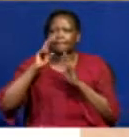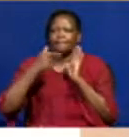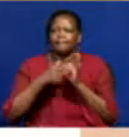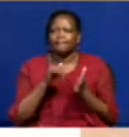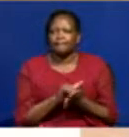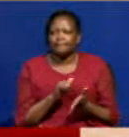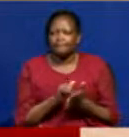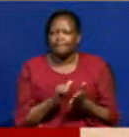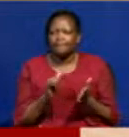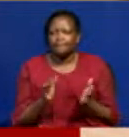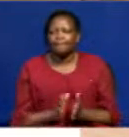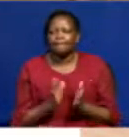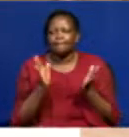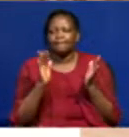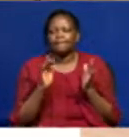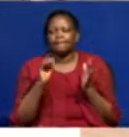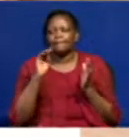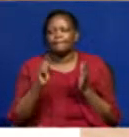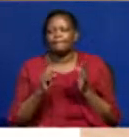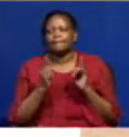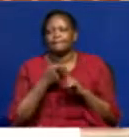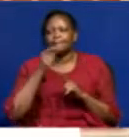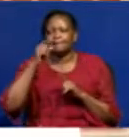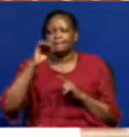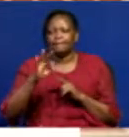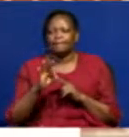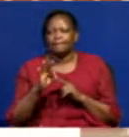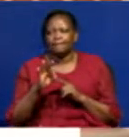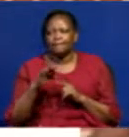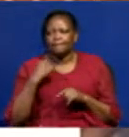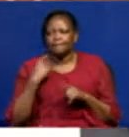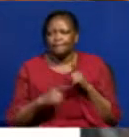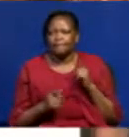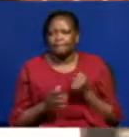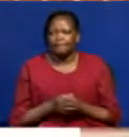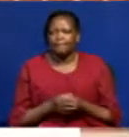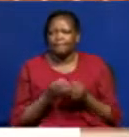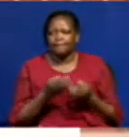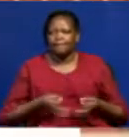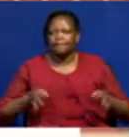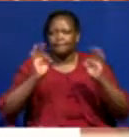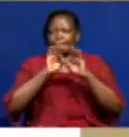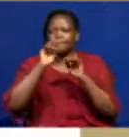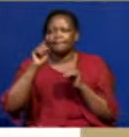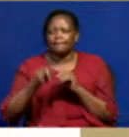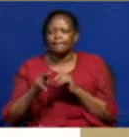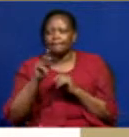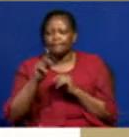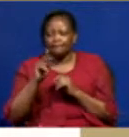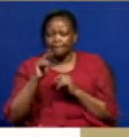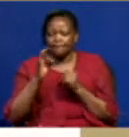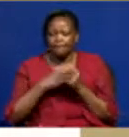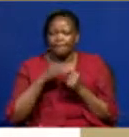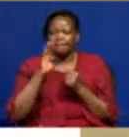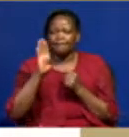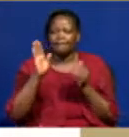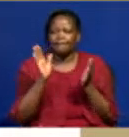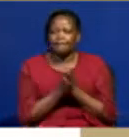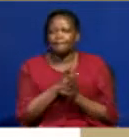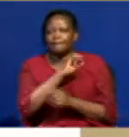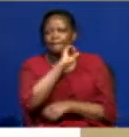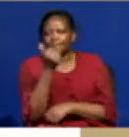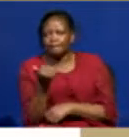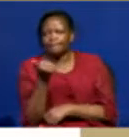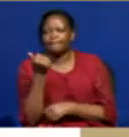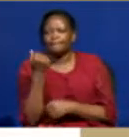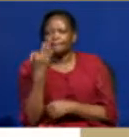that general liability claims during the first 3 months of this year were worth 2.28 billion shillings, while non-liability